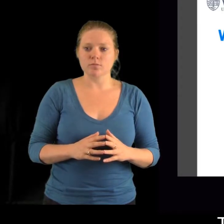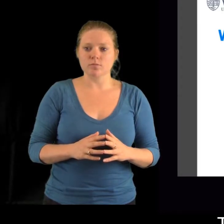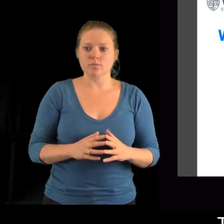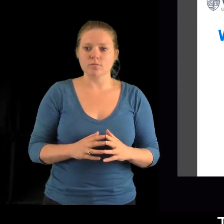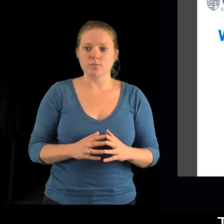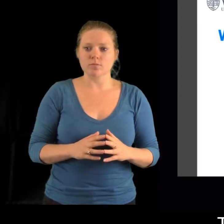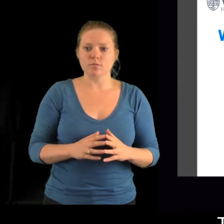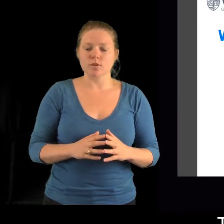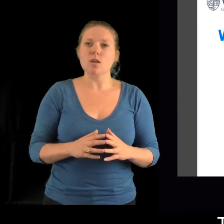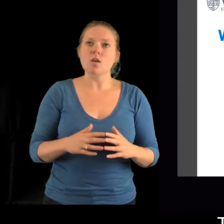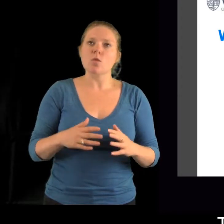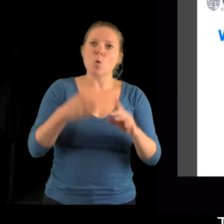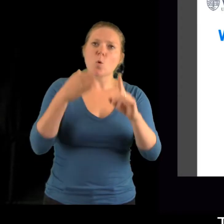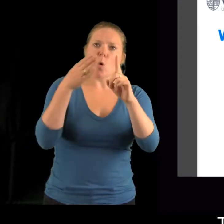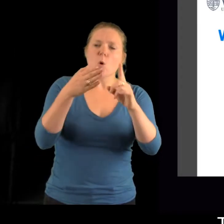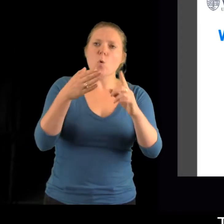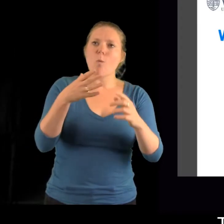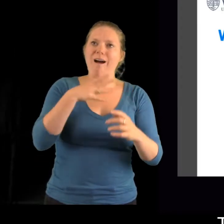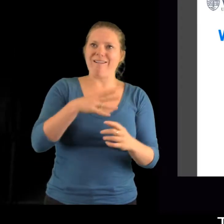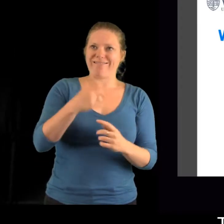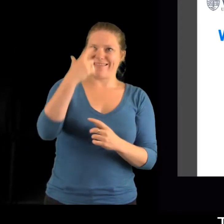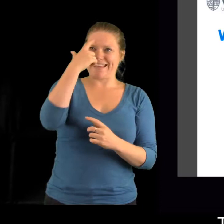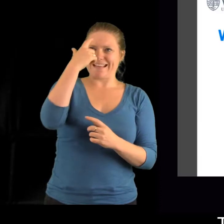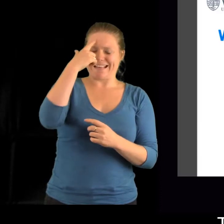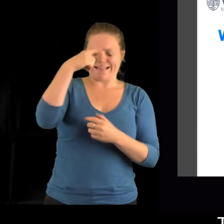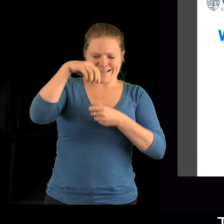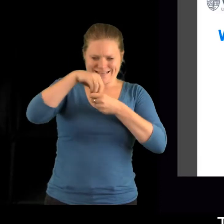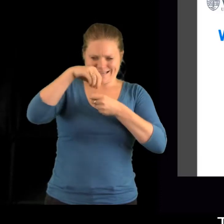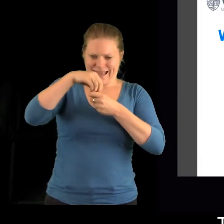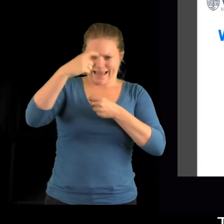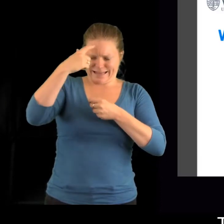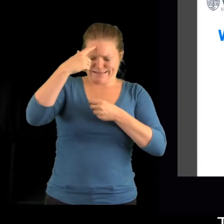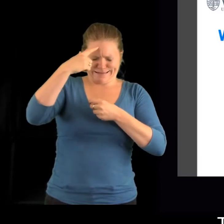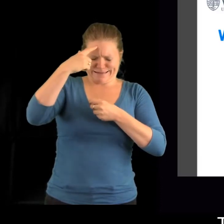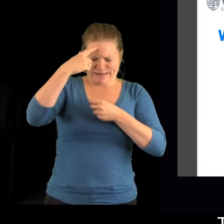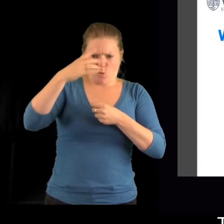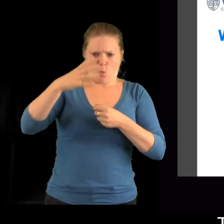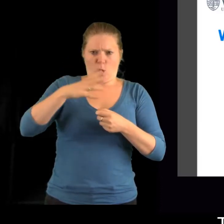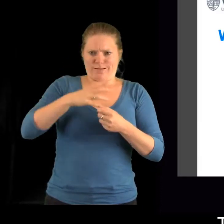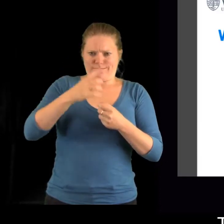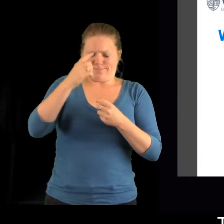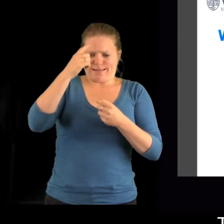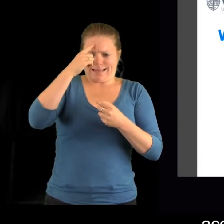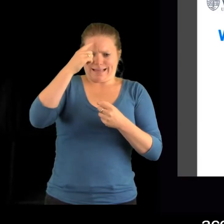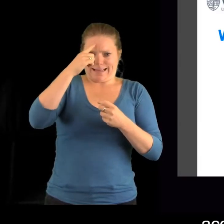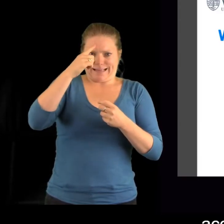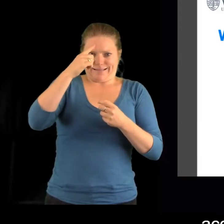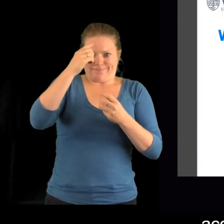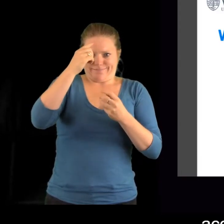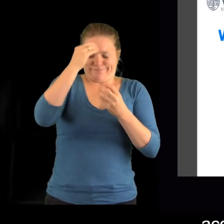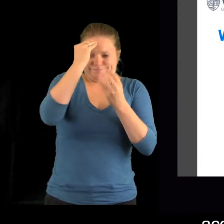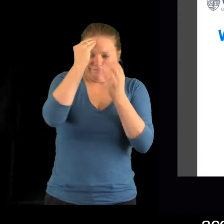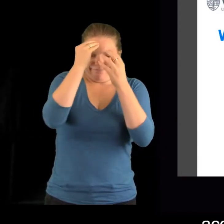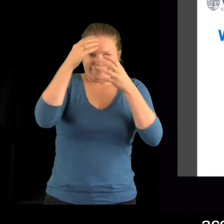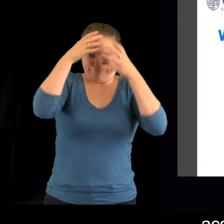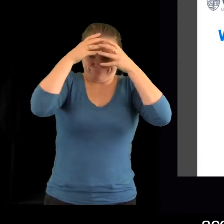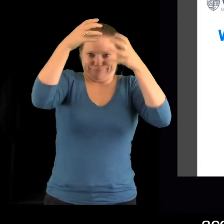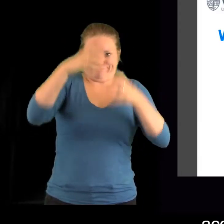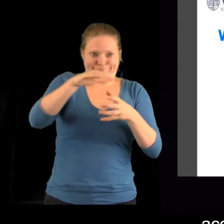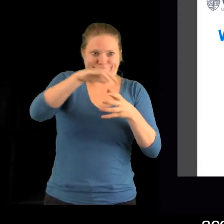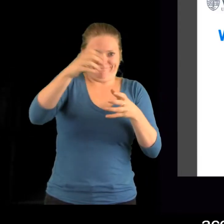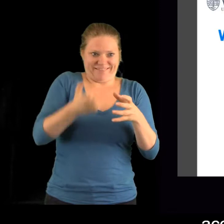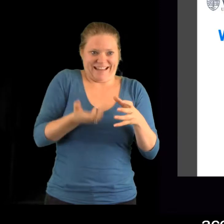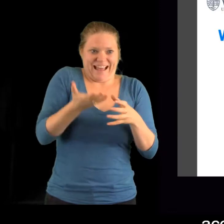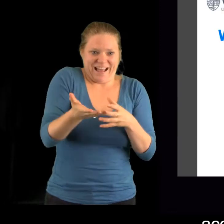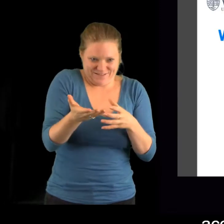and reflecting is that you're trying to make your thinking tangible. So you want to accept where you're at and you want to